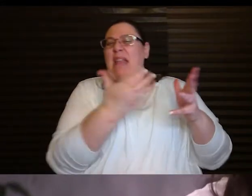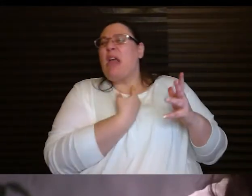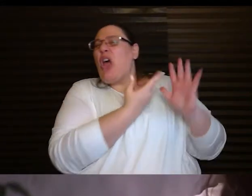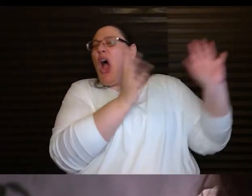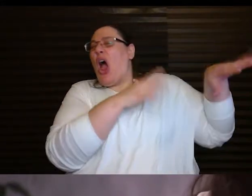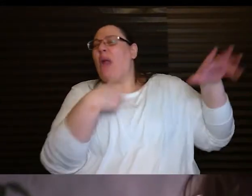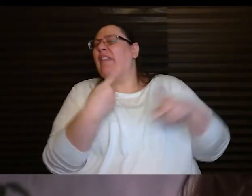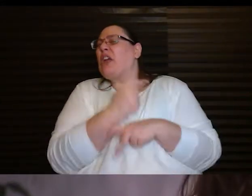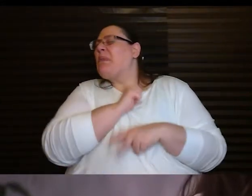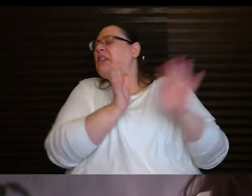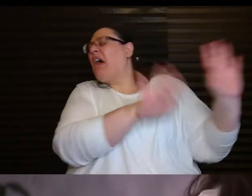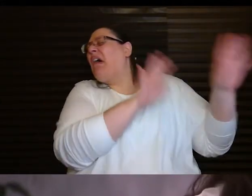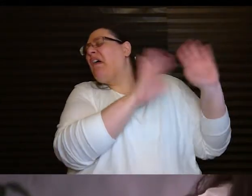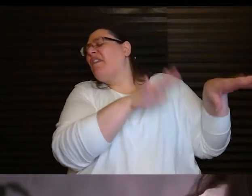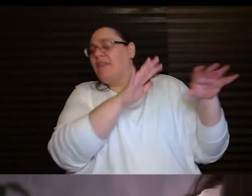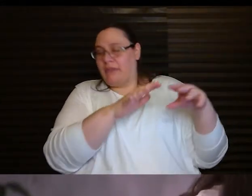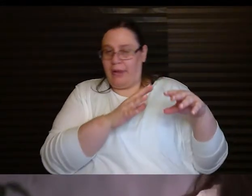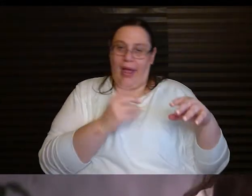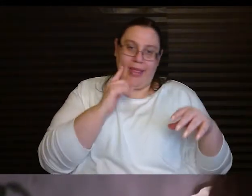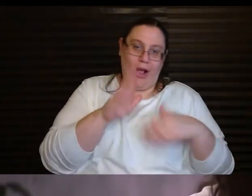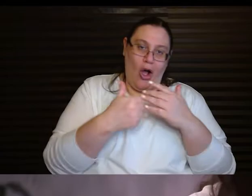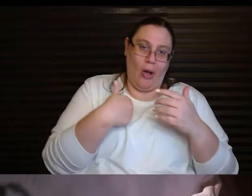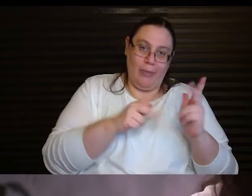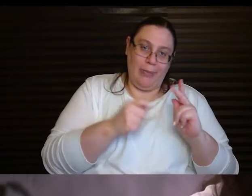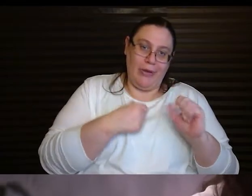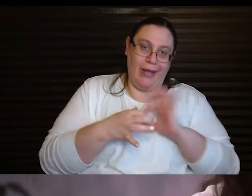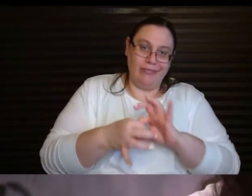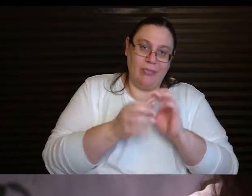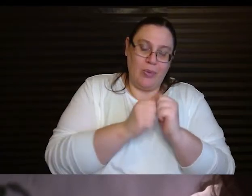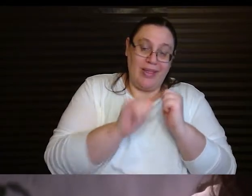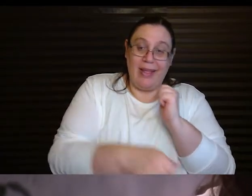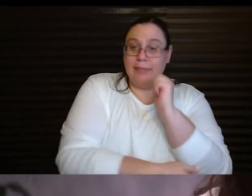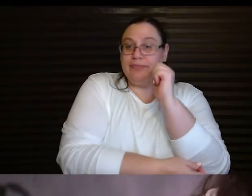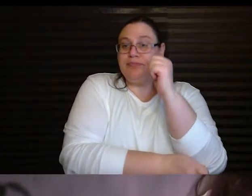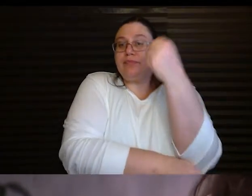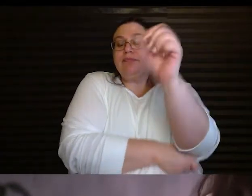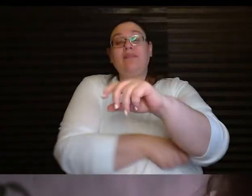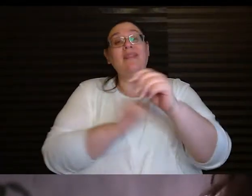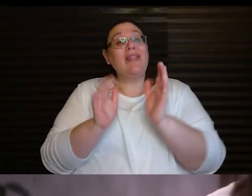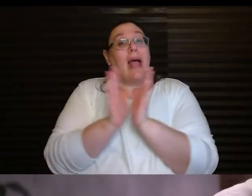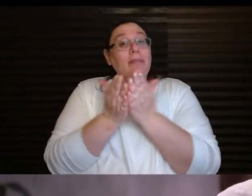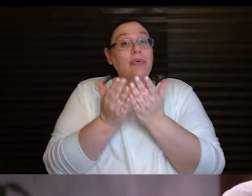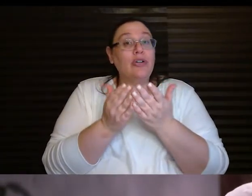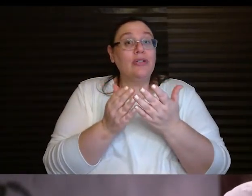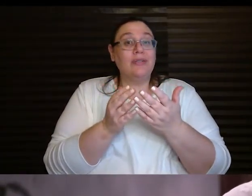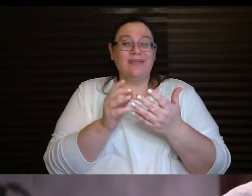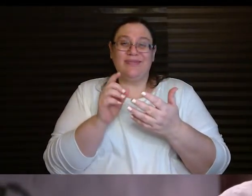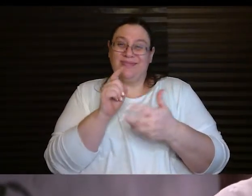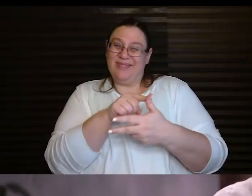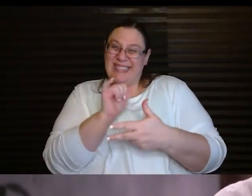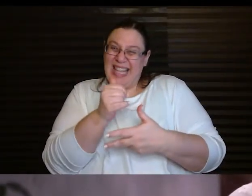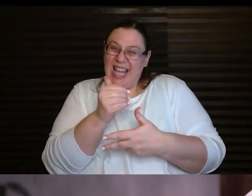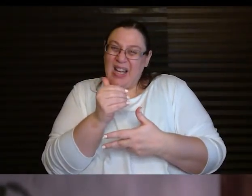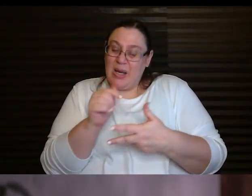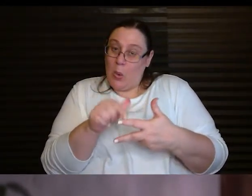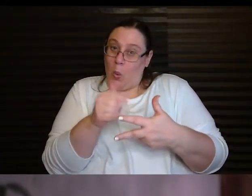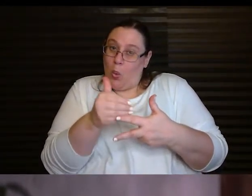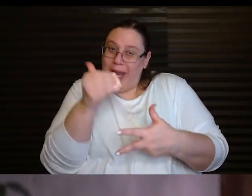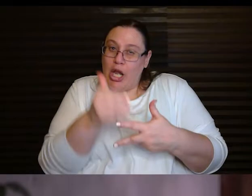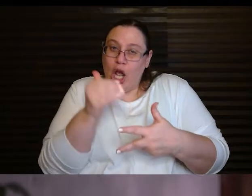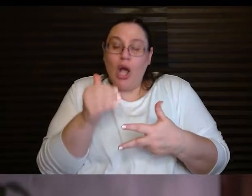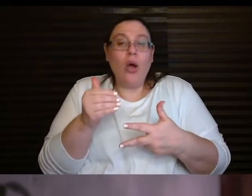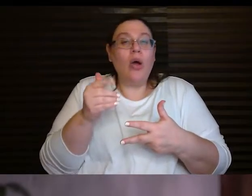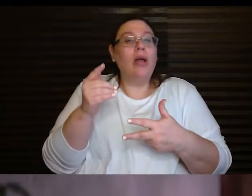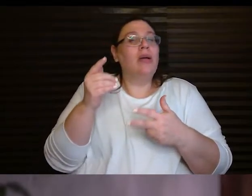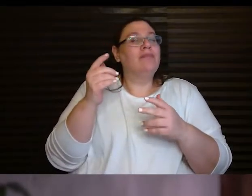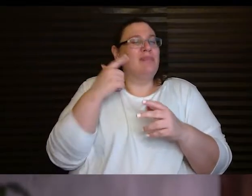forge his own path. Who cannot relate to that? This book is a window. I want to remind you of why we